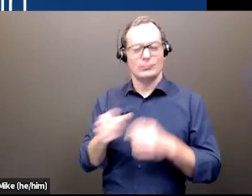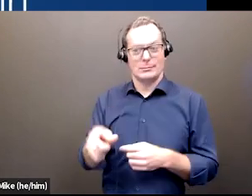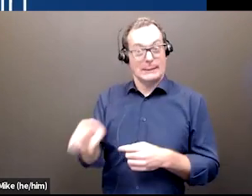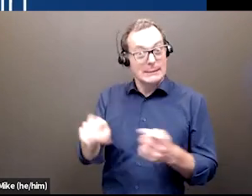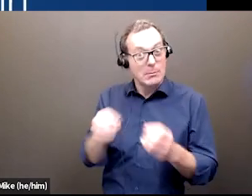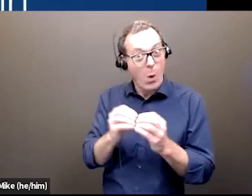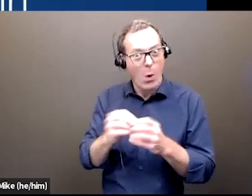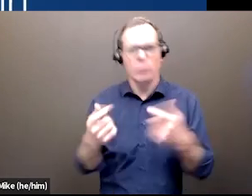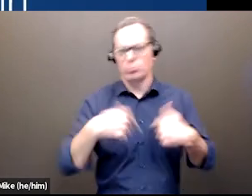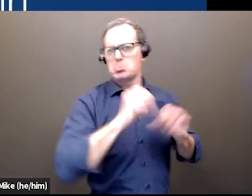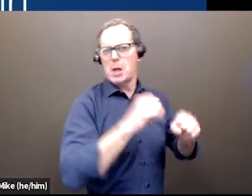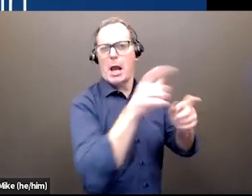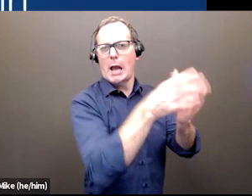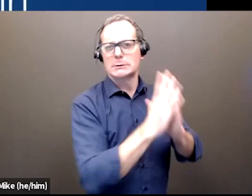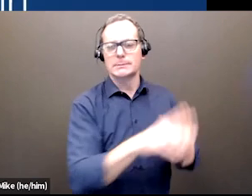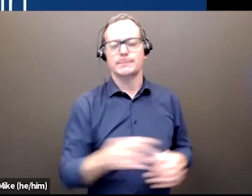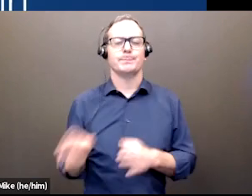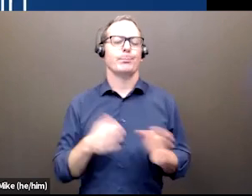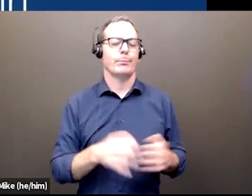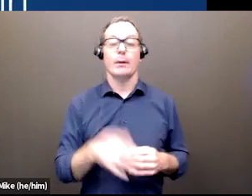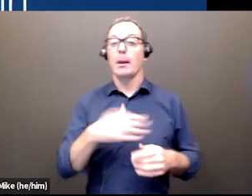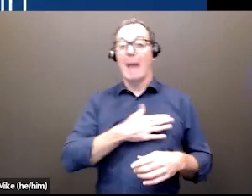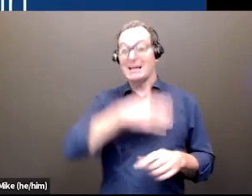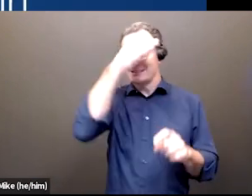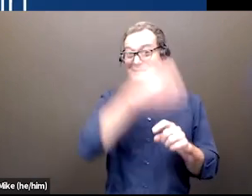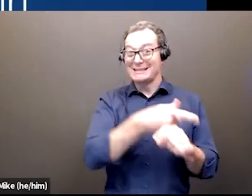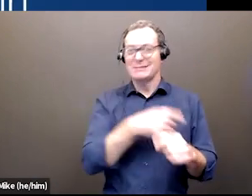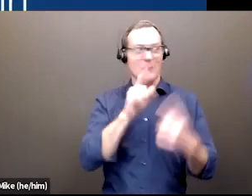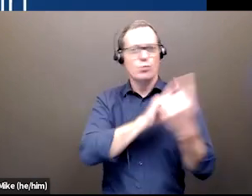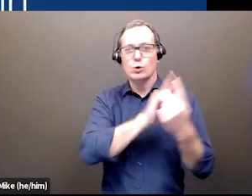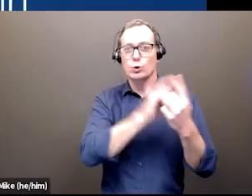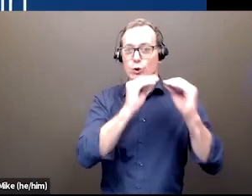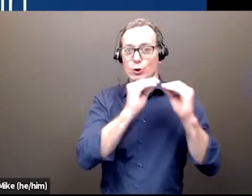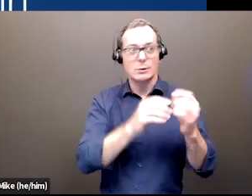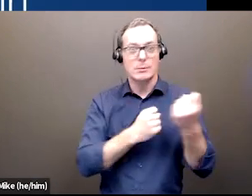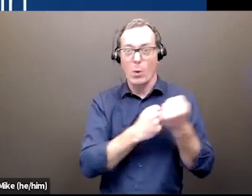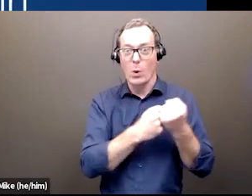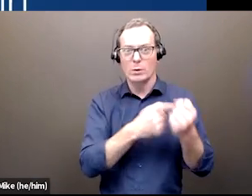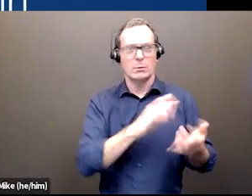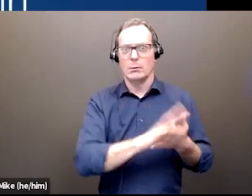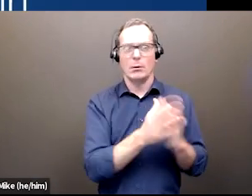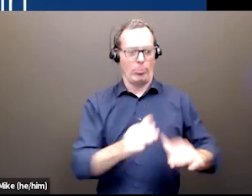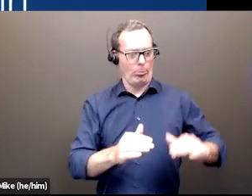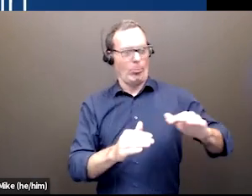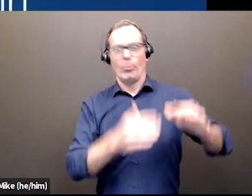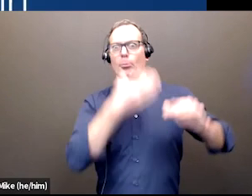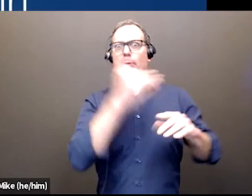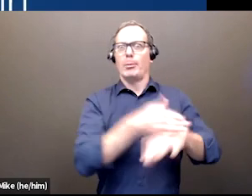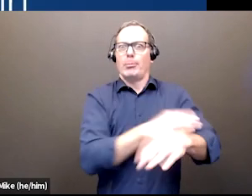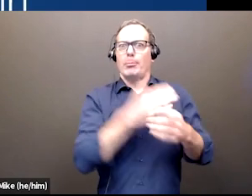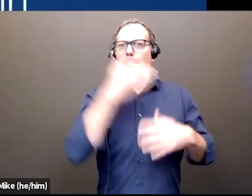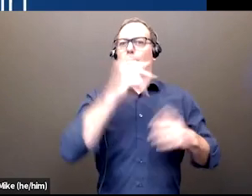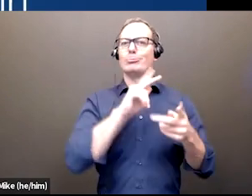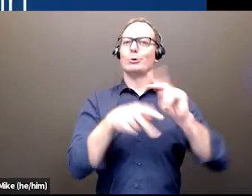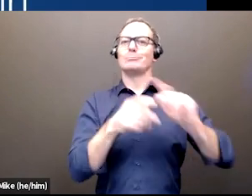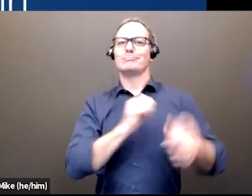to advocate for himself with tutoring support and assisted him to grow as a person. My daughter is doing much